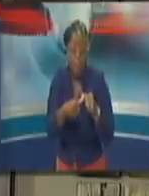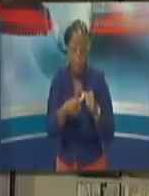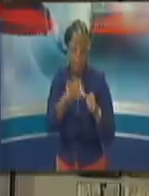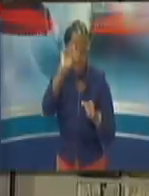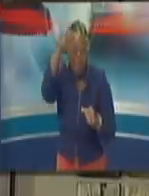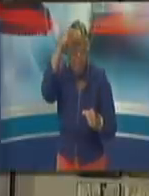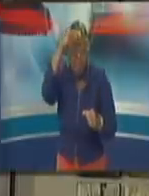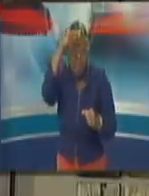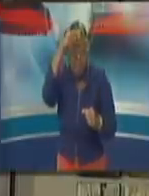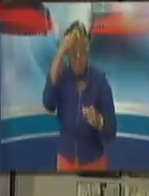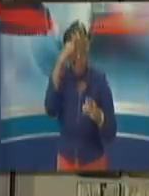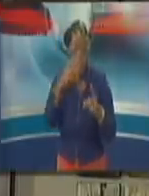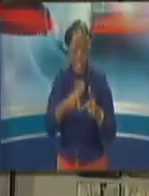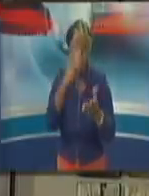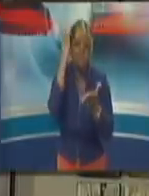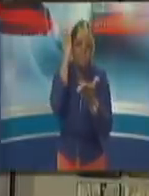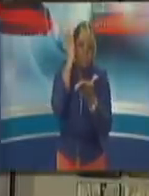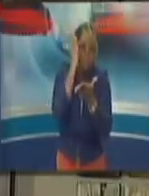the cruise ship season.